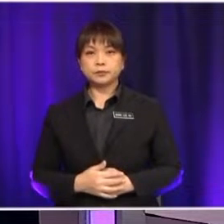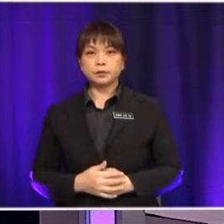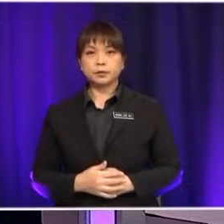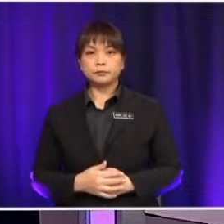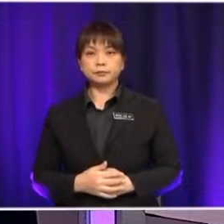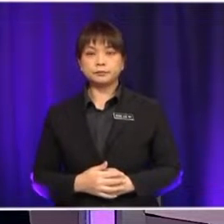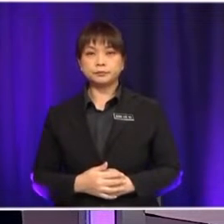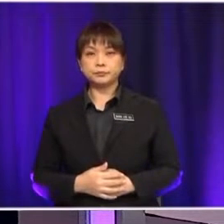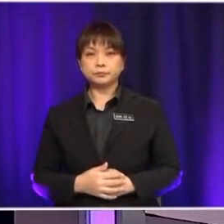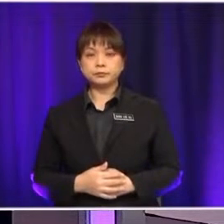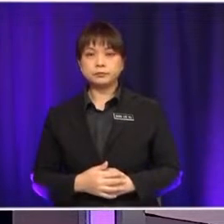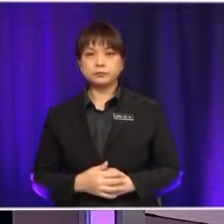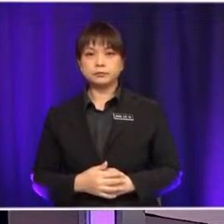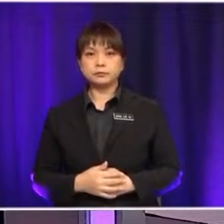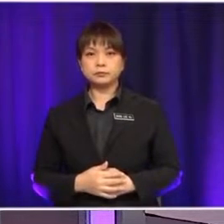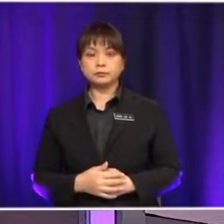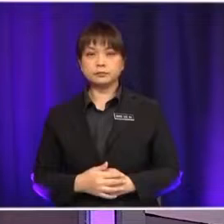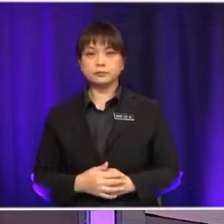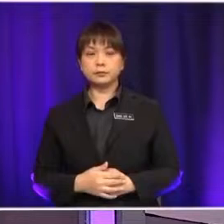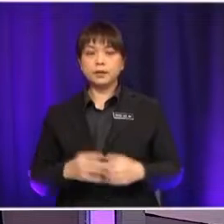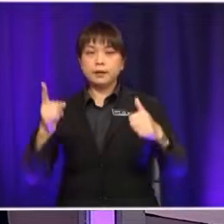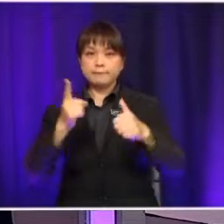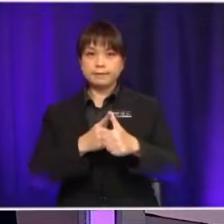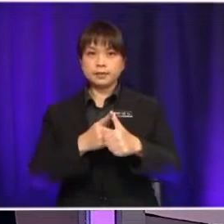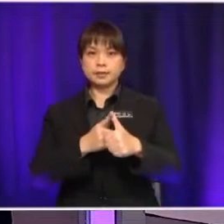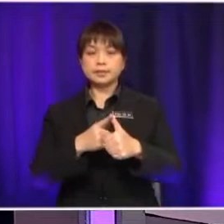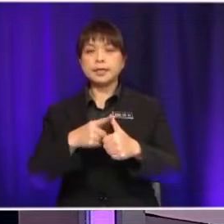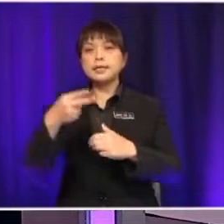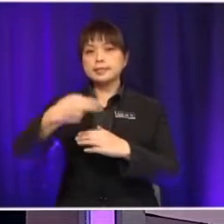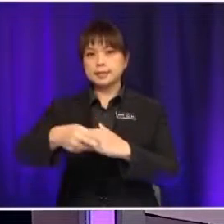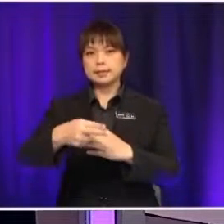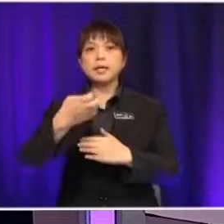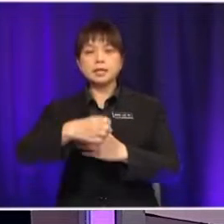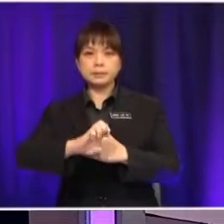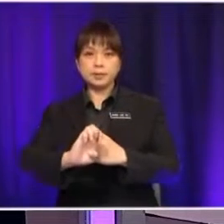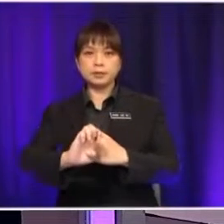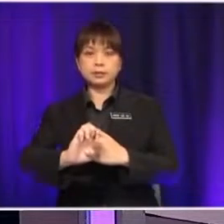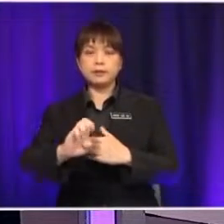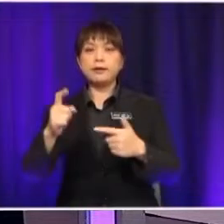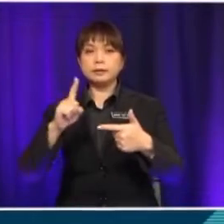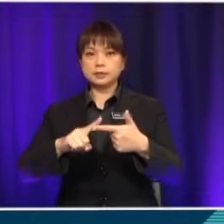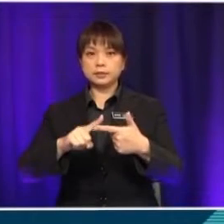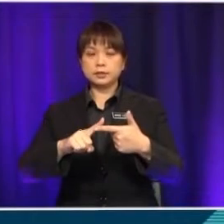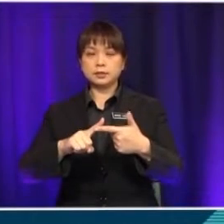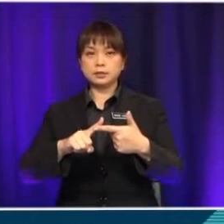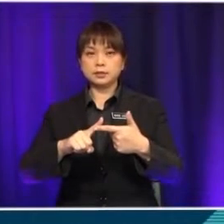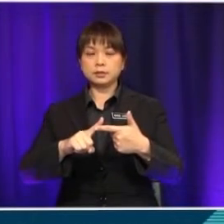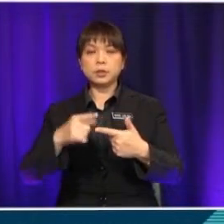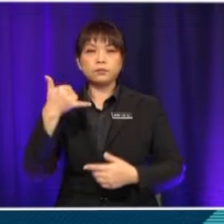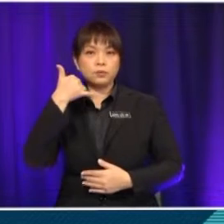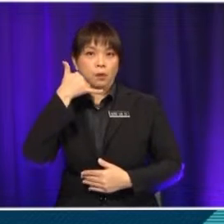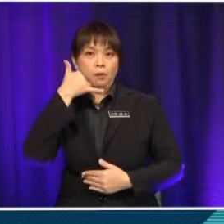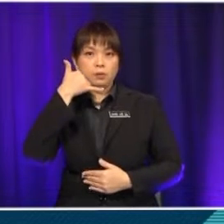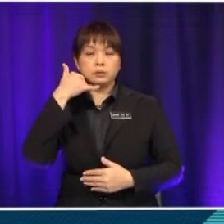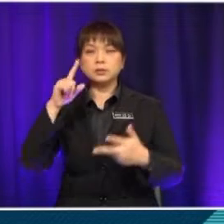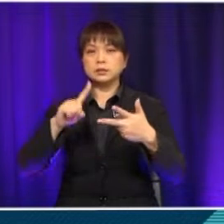right? So, okay, so the first is send emails, right? The second one is make a phone call. The third